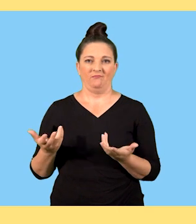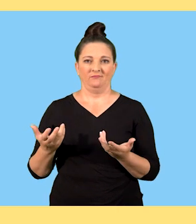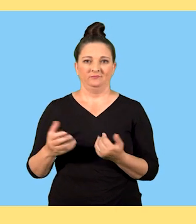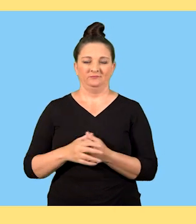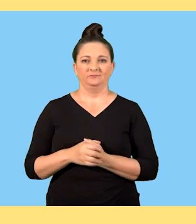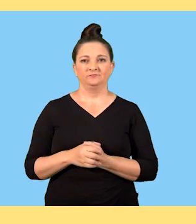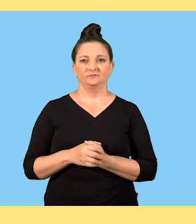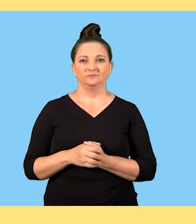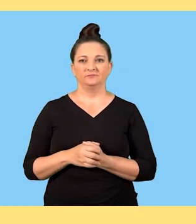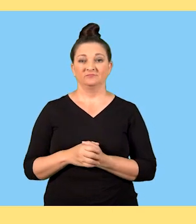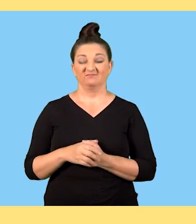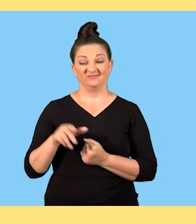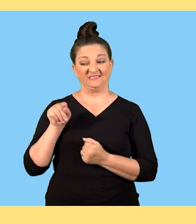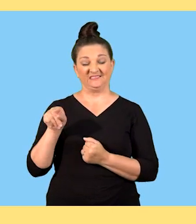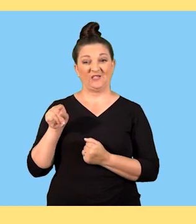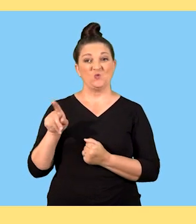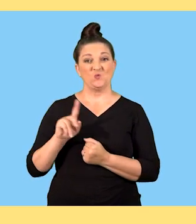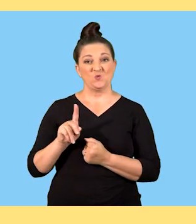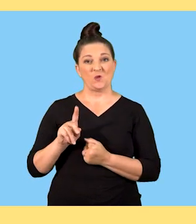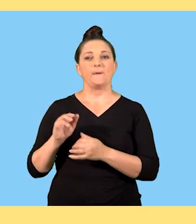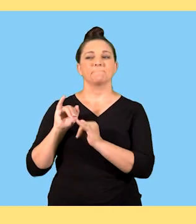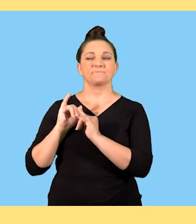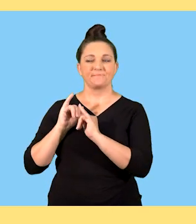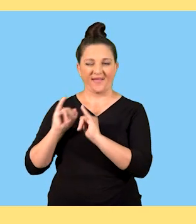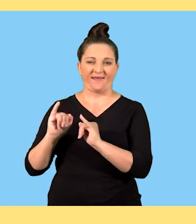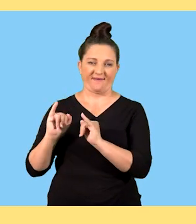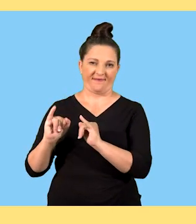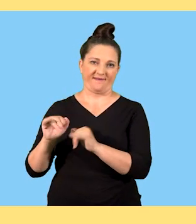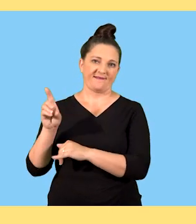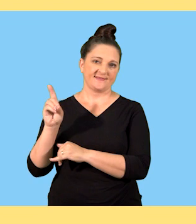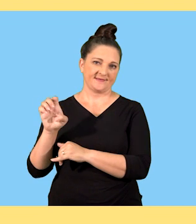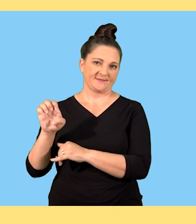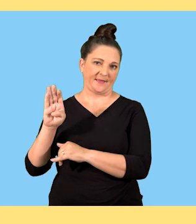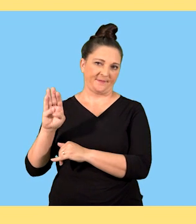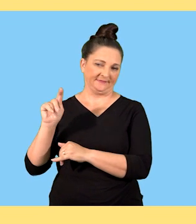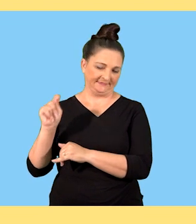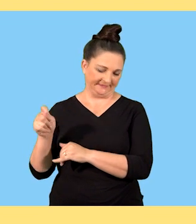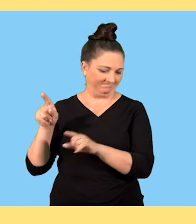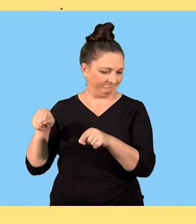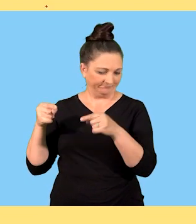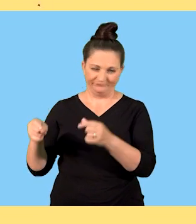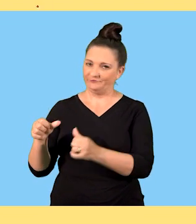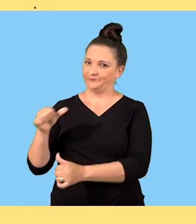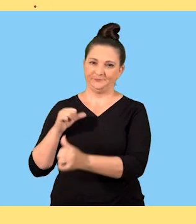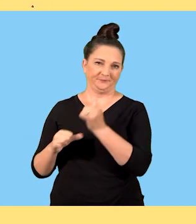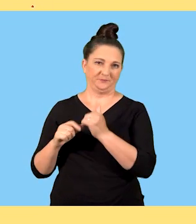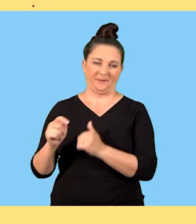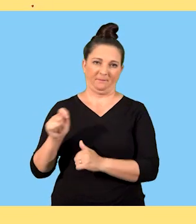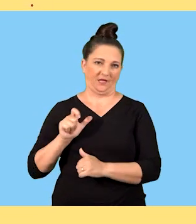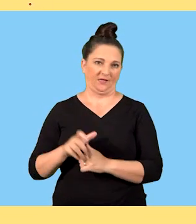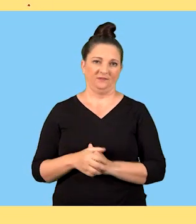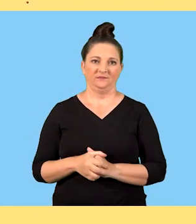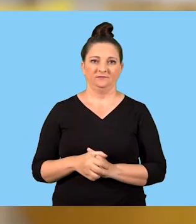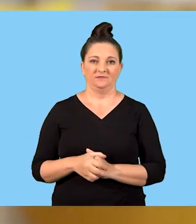off as irrecoverable, that means it is a bad debt. The account is being written